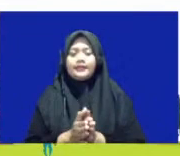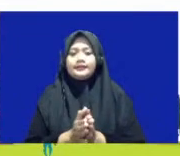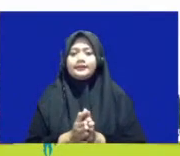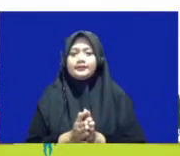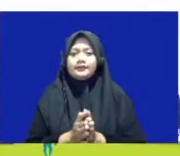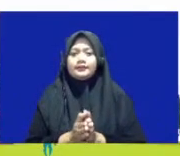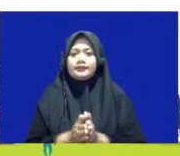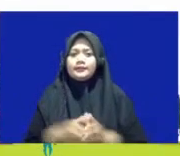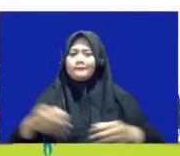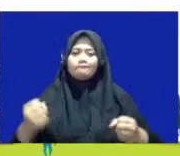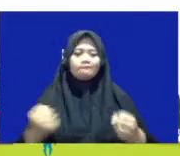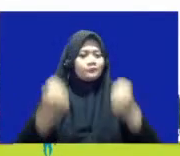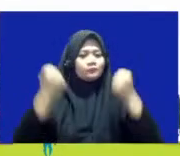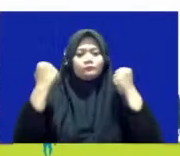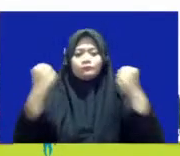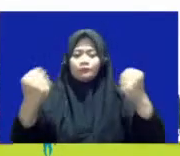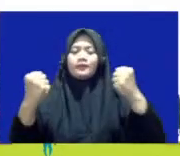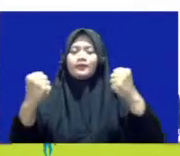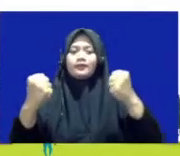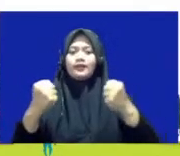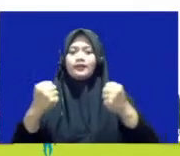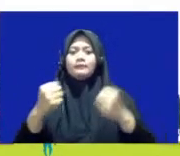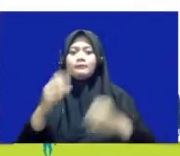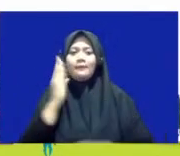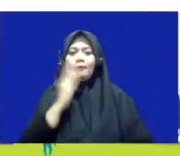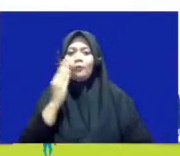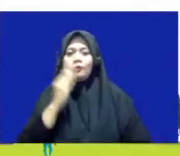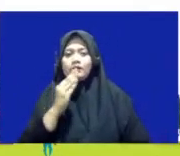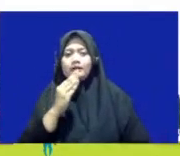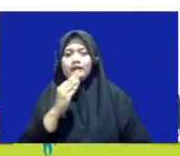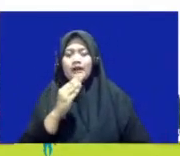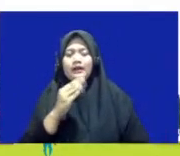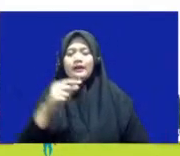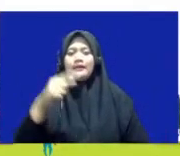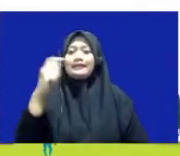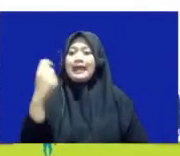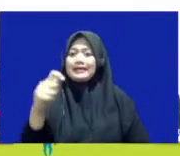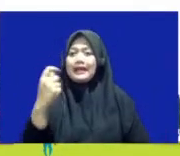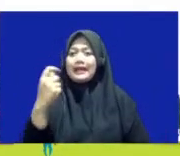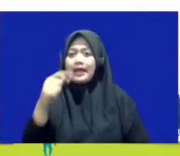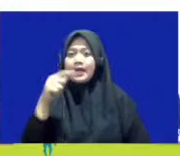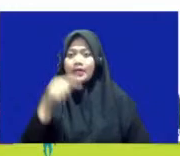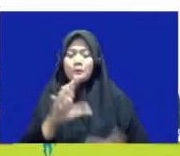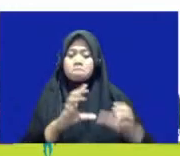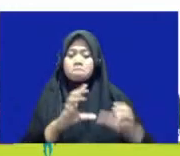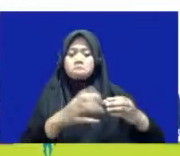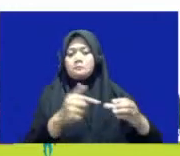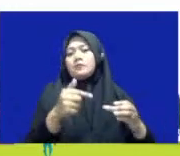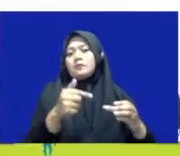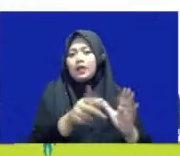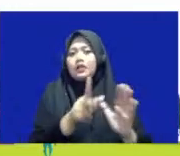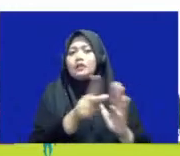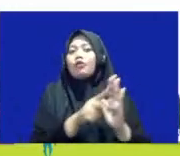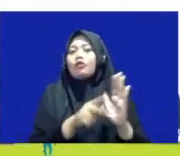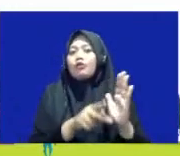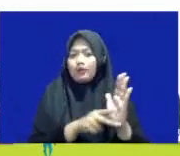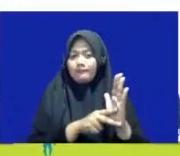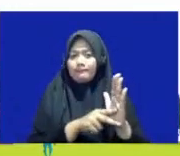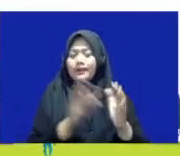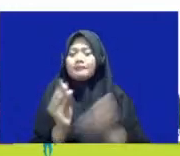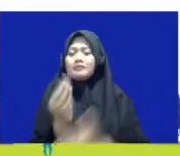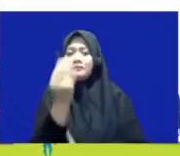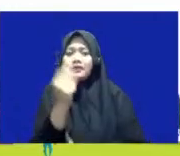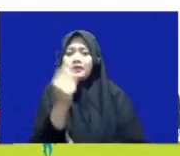Volunteer Program, led by the Ministry of Social Affairs. Since its establishment